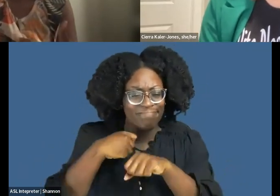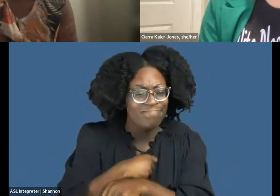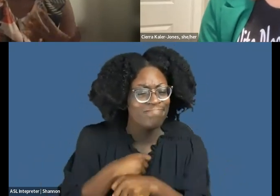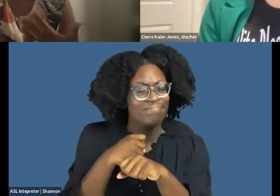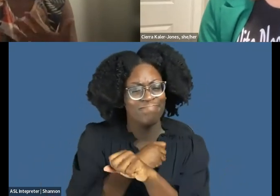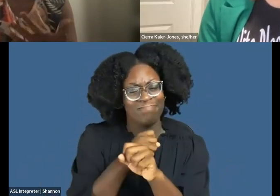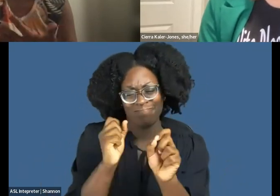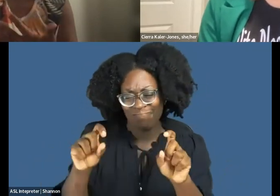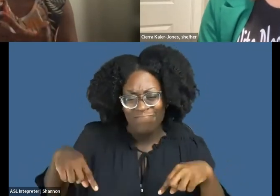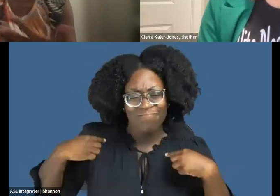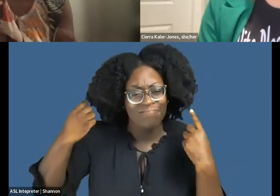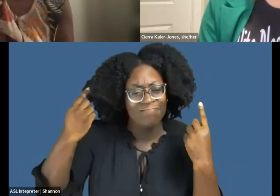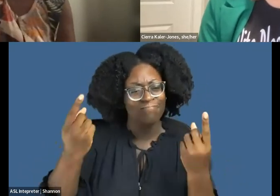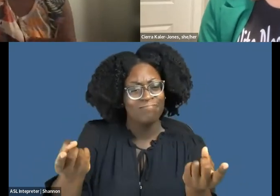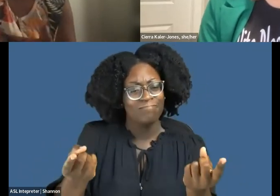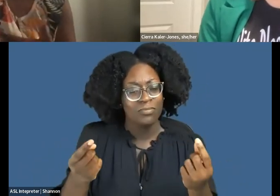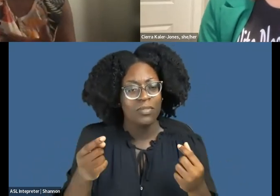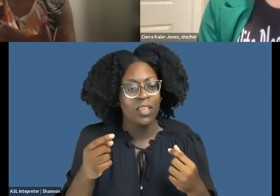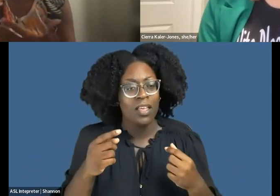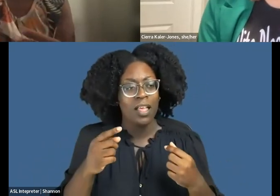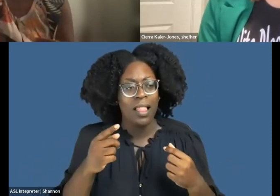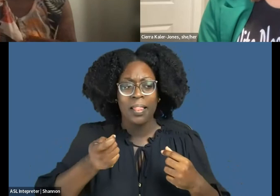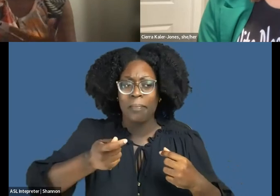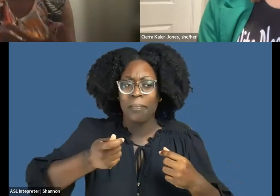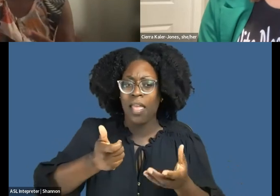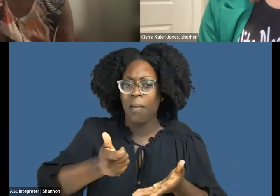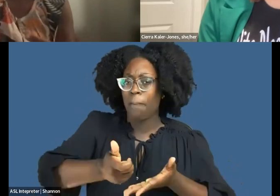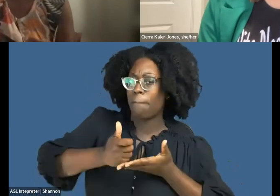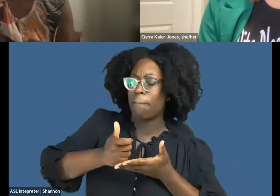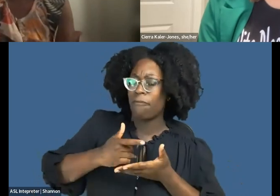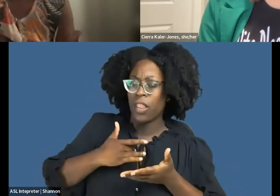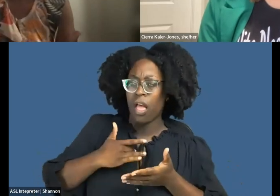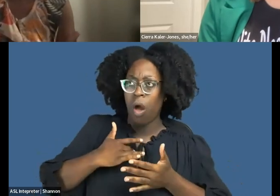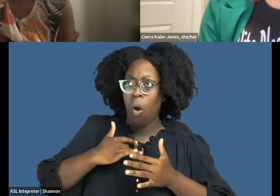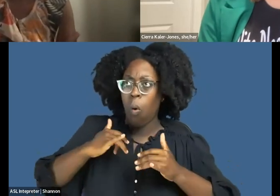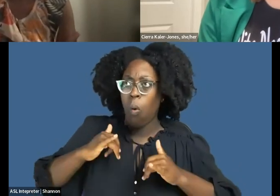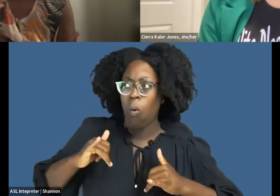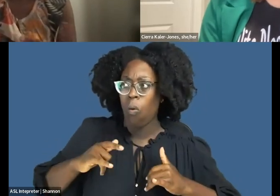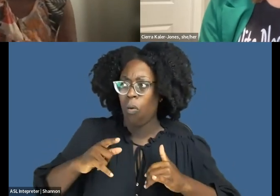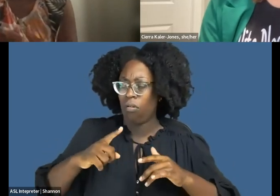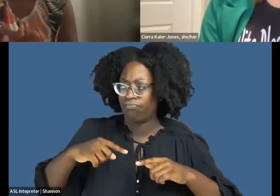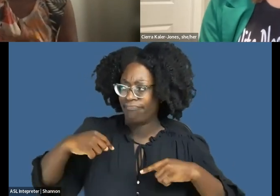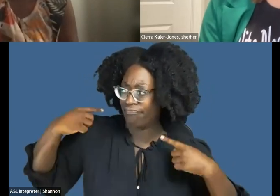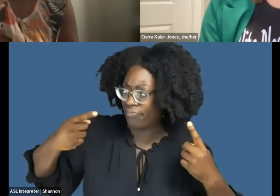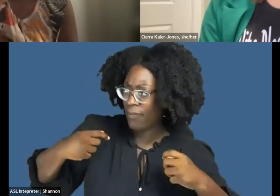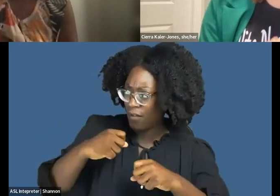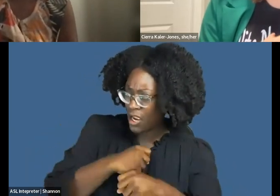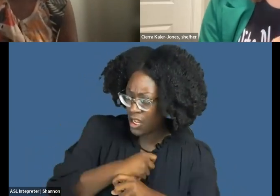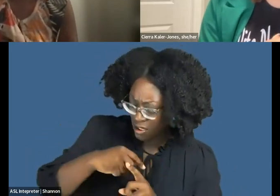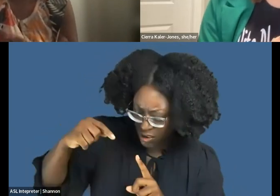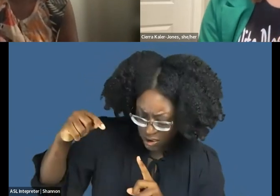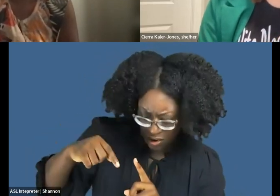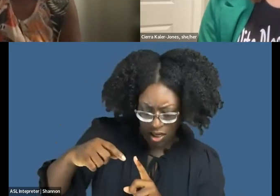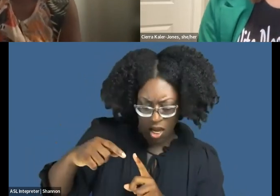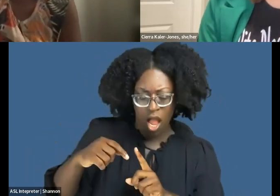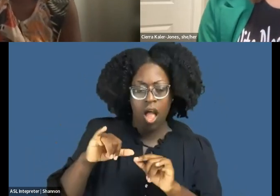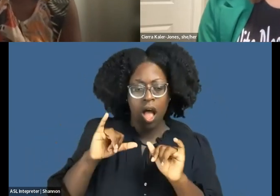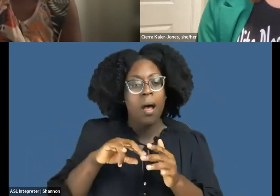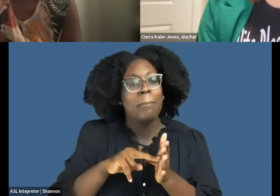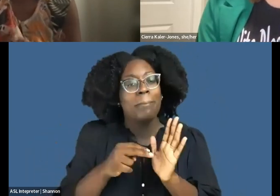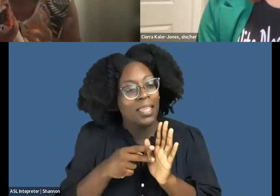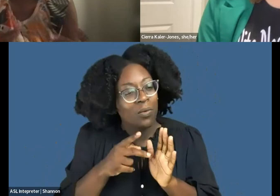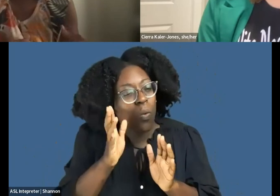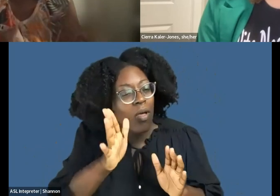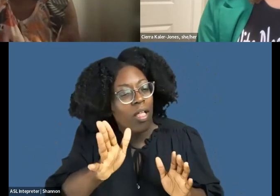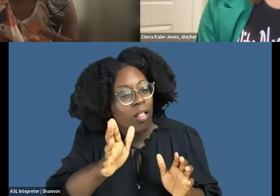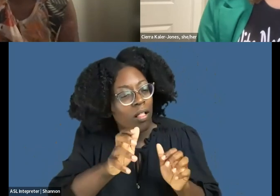of know that we'll still be here in the end doing what it is that we do, right? And I think, so that's just lesson